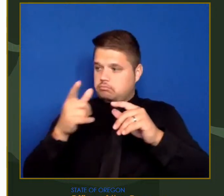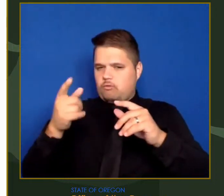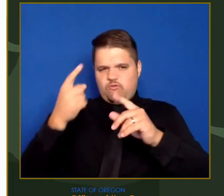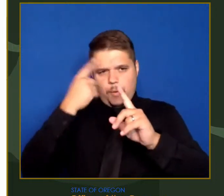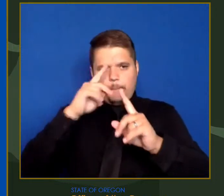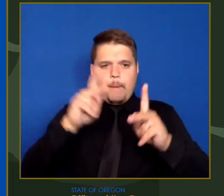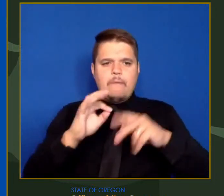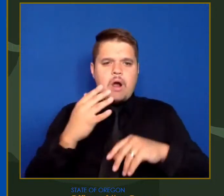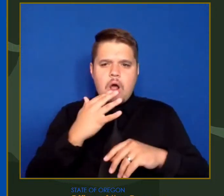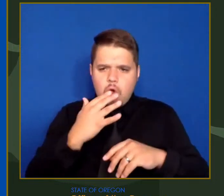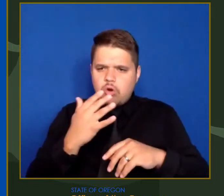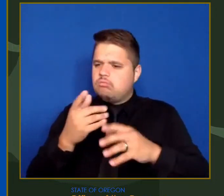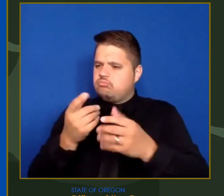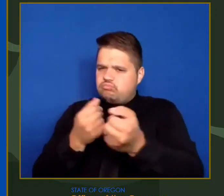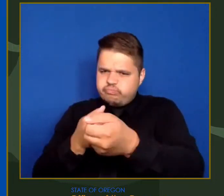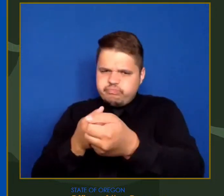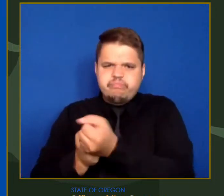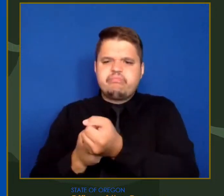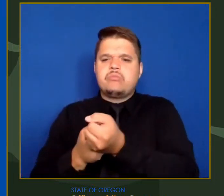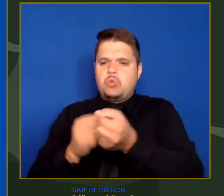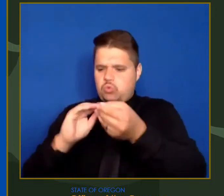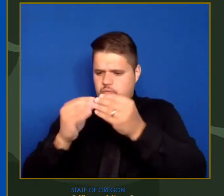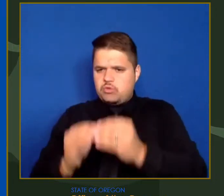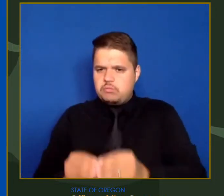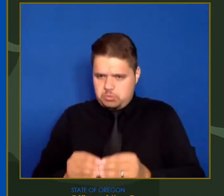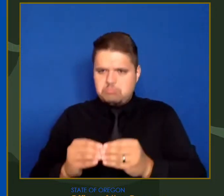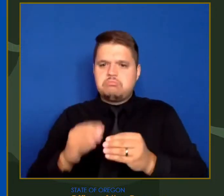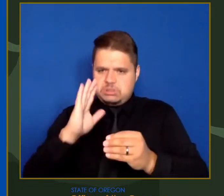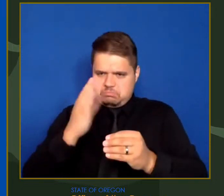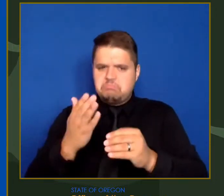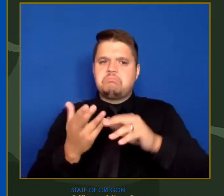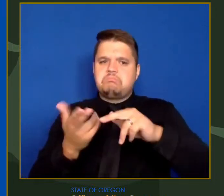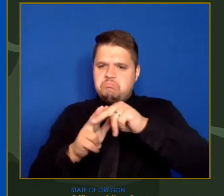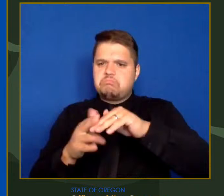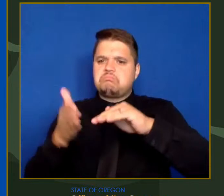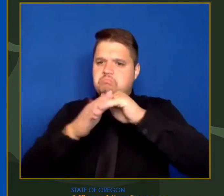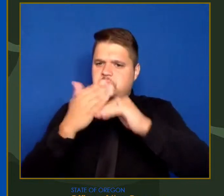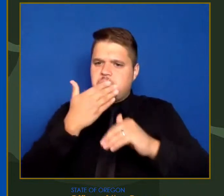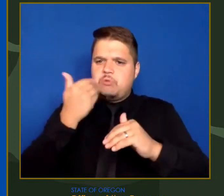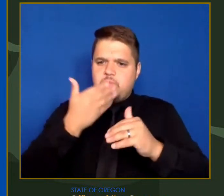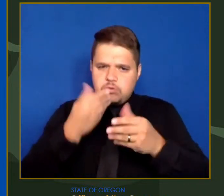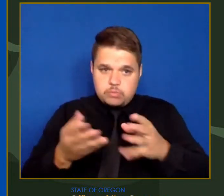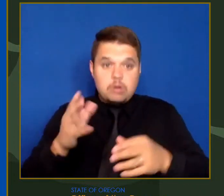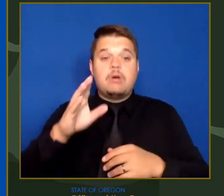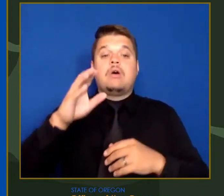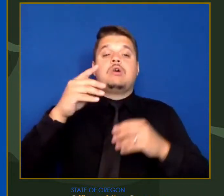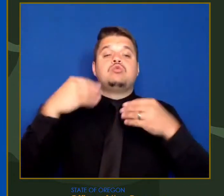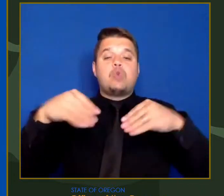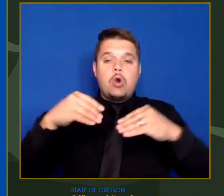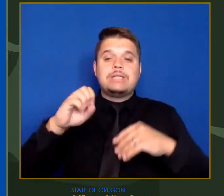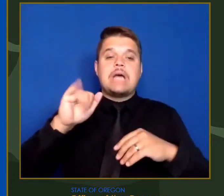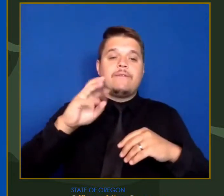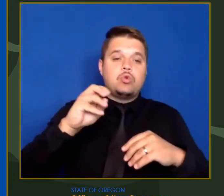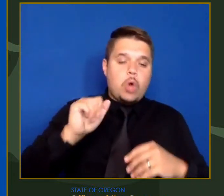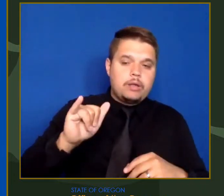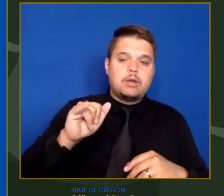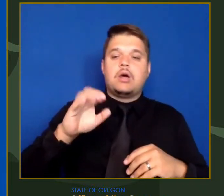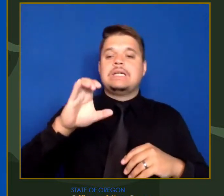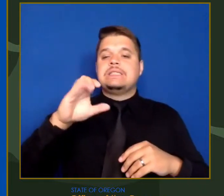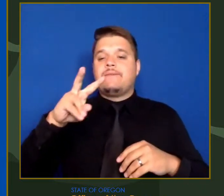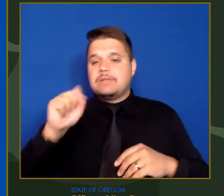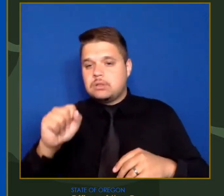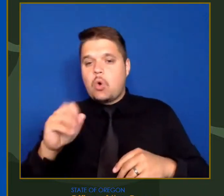month, Safeway Albertsons, CVS, Walgreens, and Rite Aid pharmacies are all extending their hours to give more people a chance